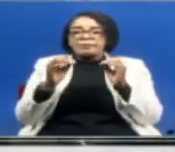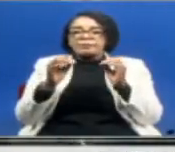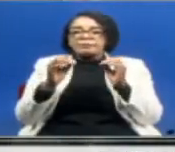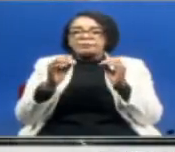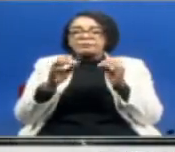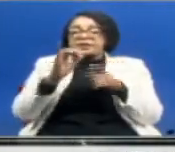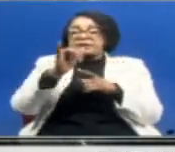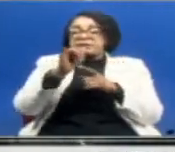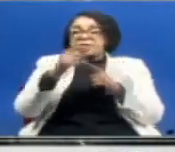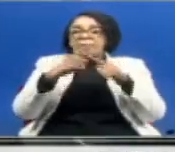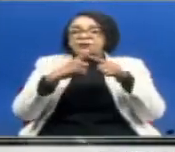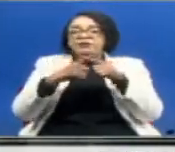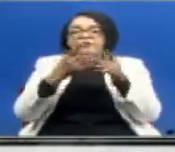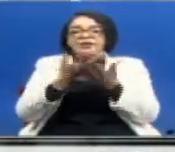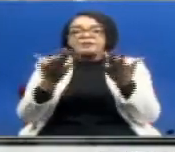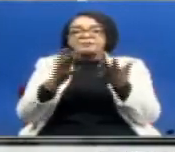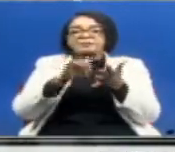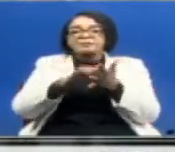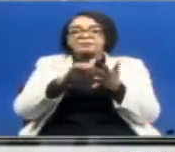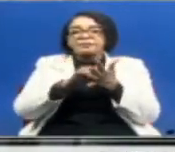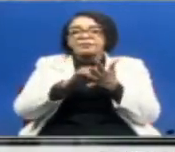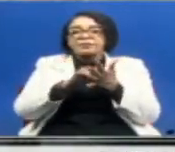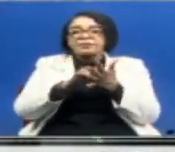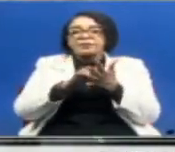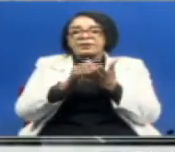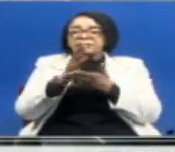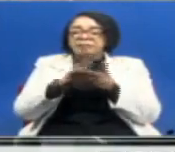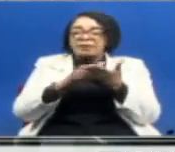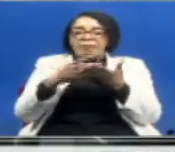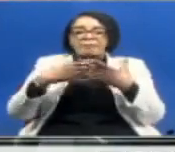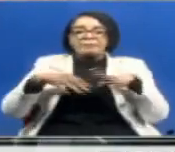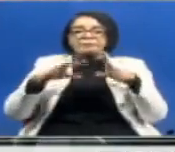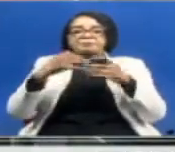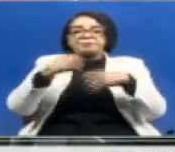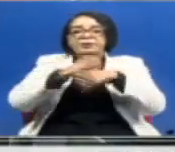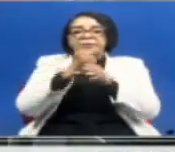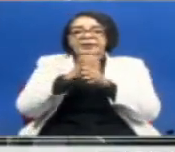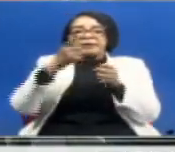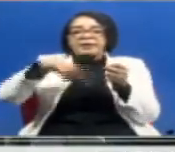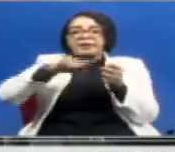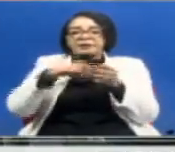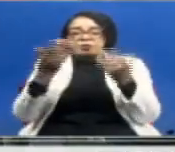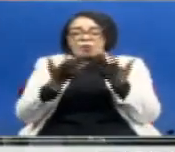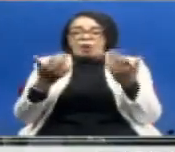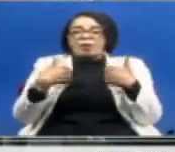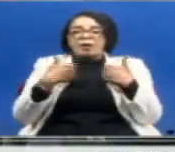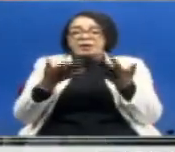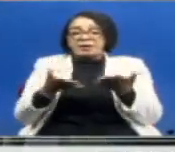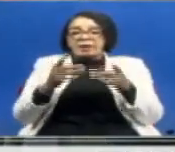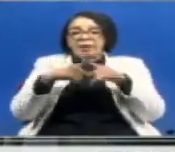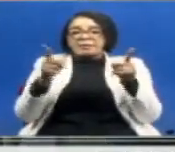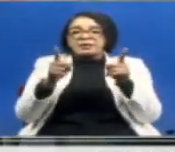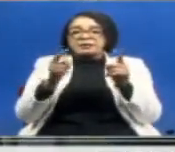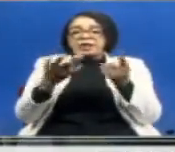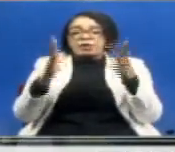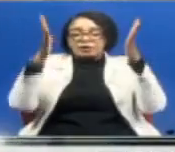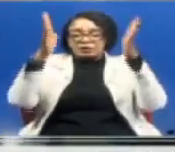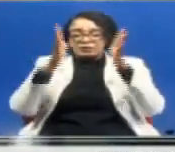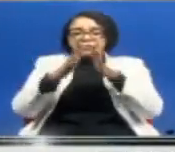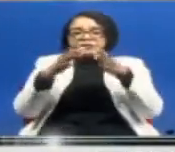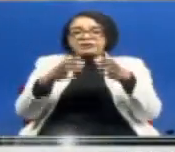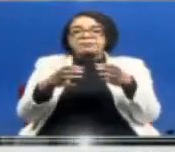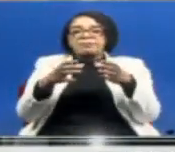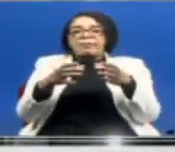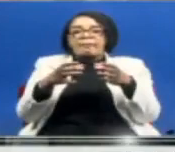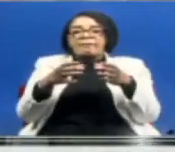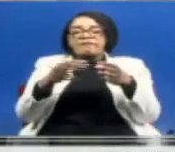just some simple mistakes that we did that made us where we are, but I congratulate my team for the far